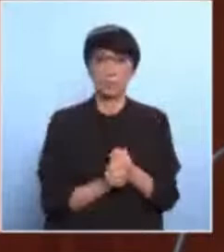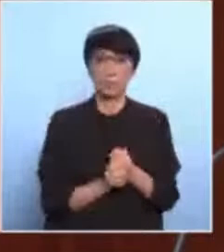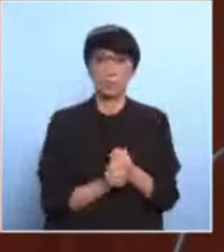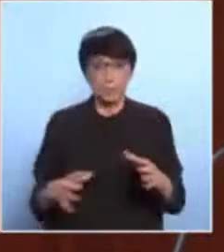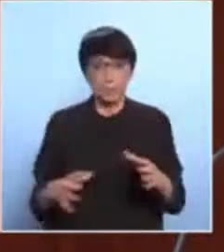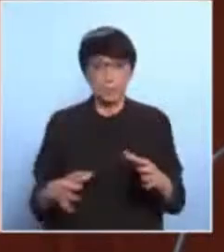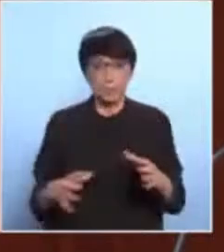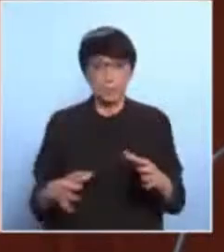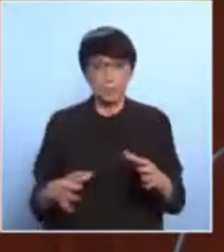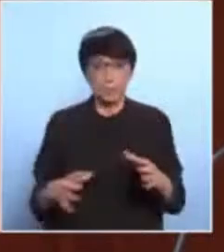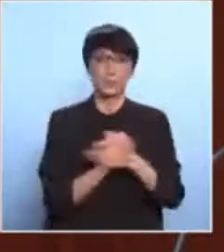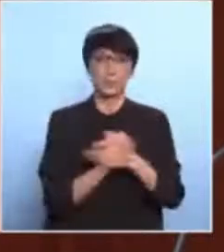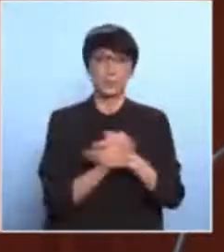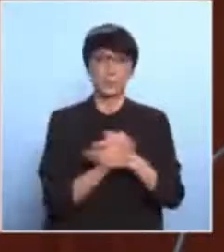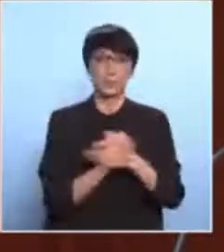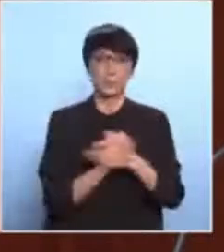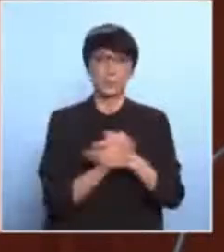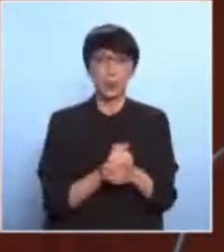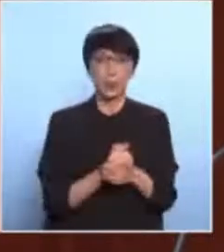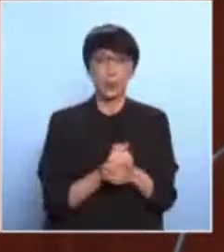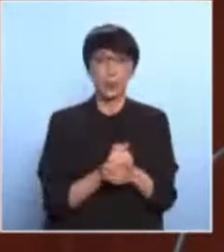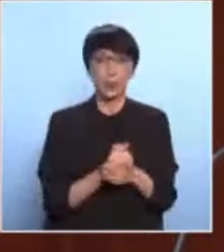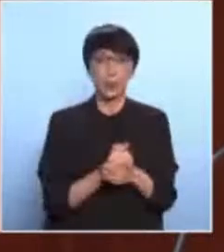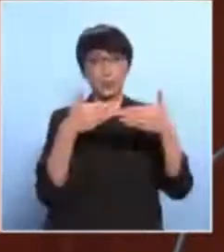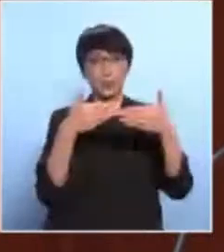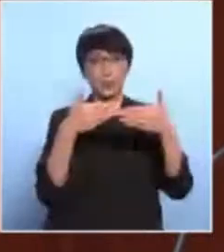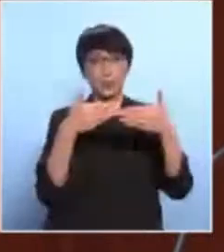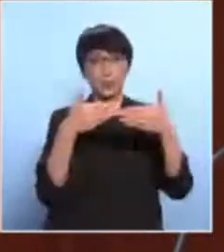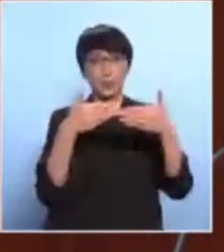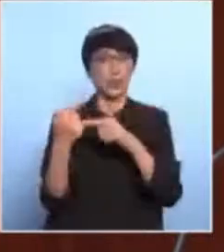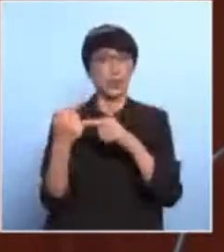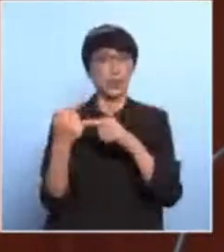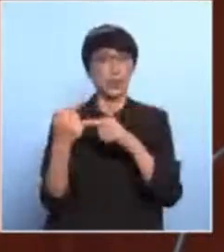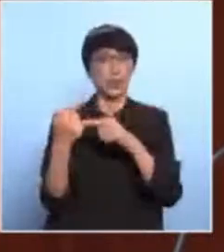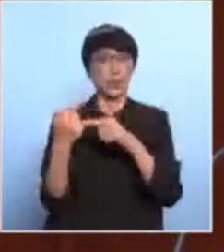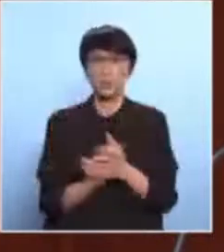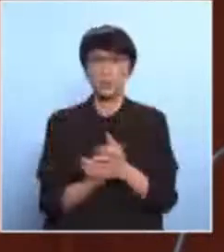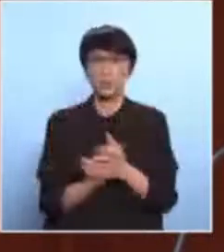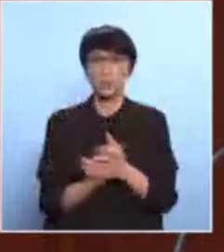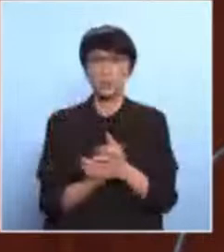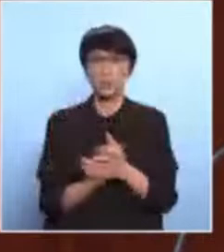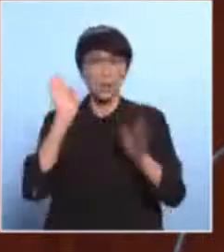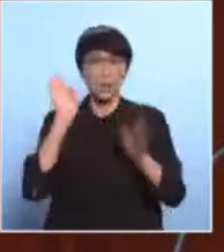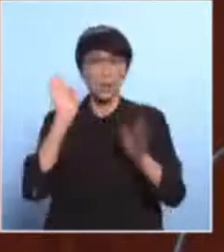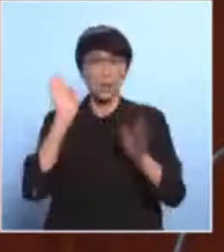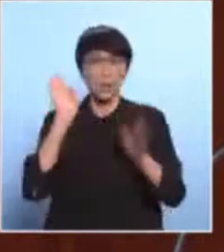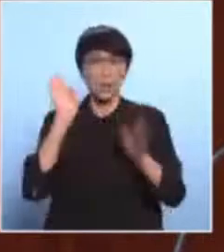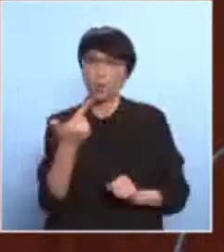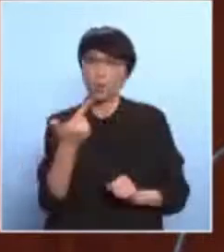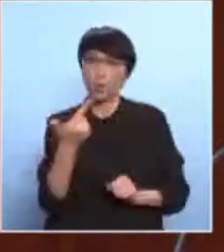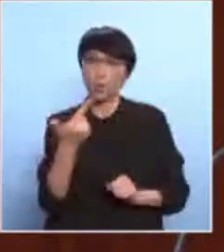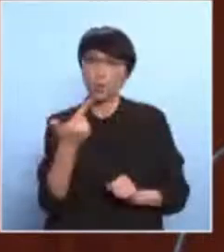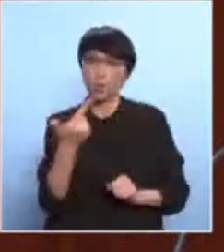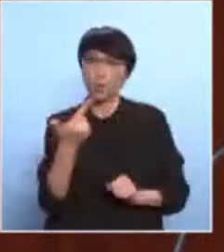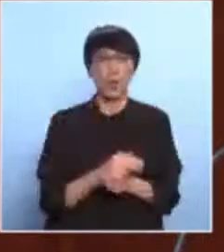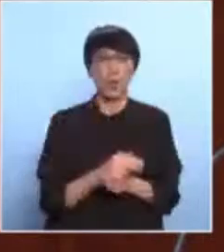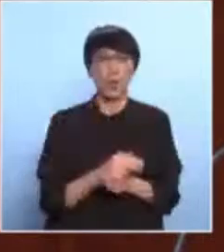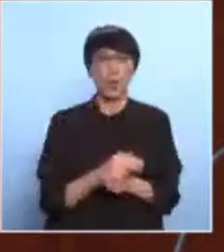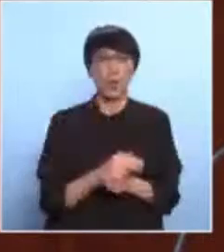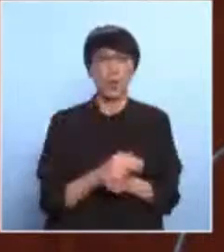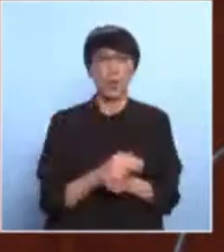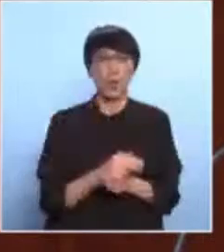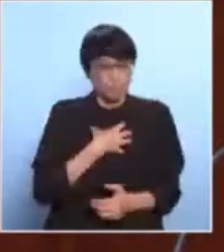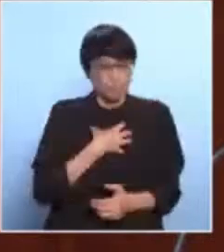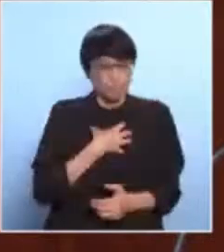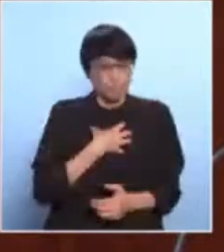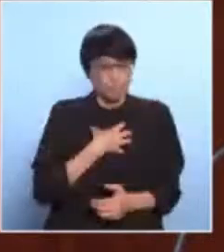and spoken with many people from all walks of life, and I continue to meet with and to listen to the people